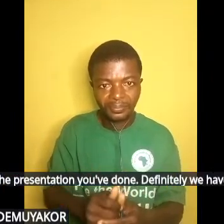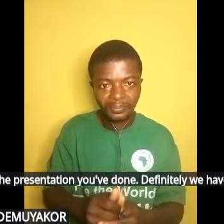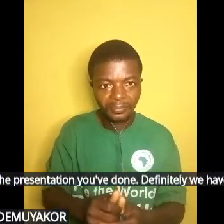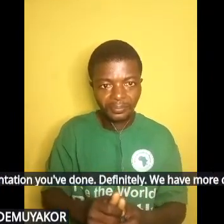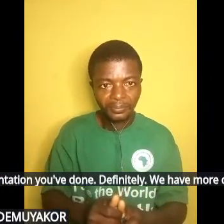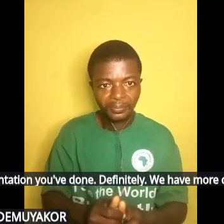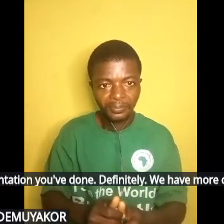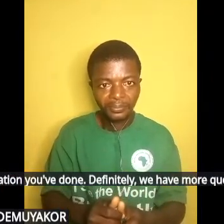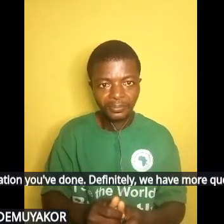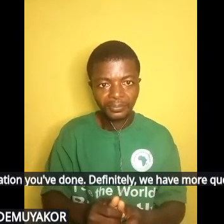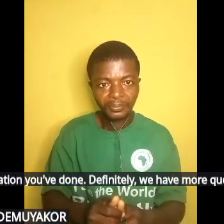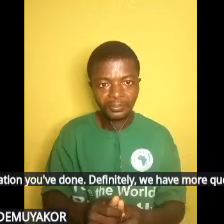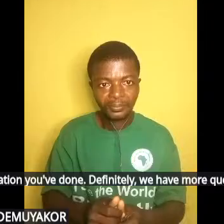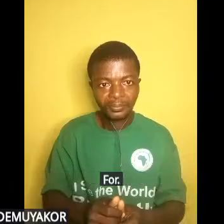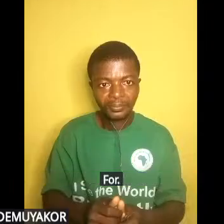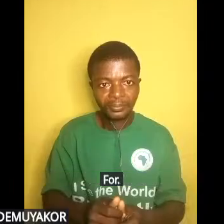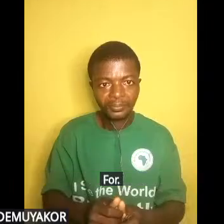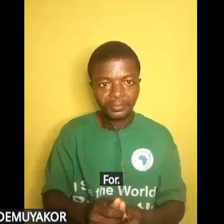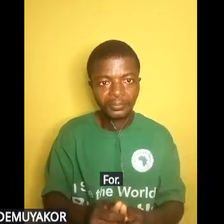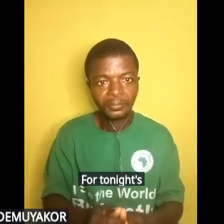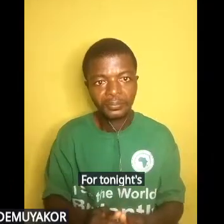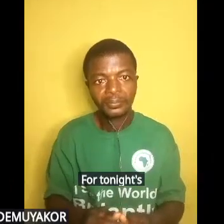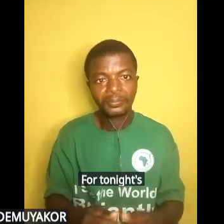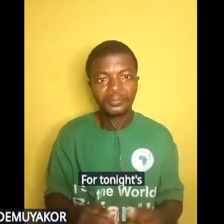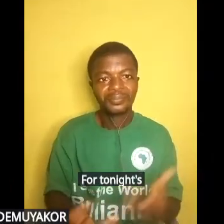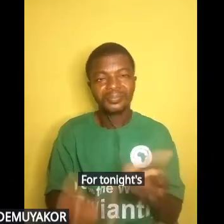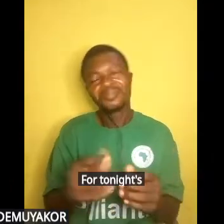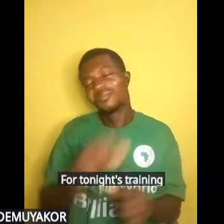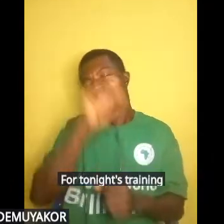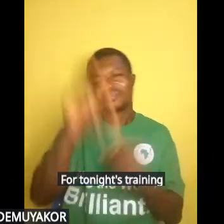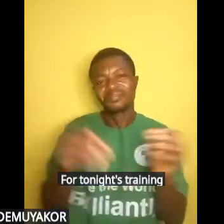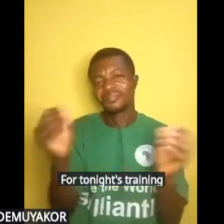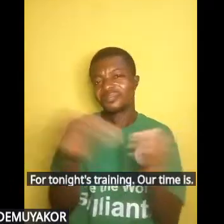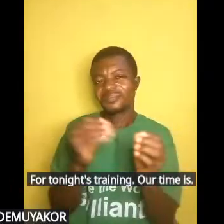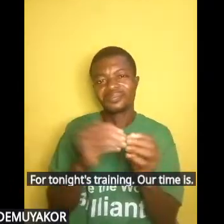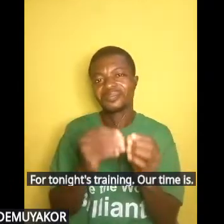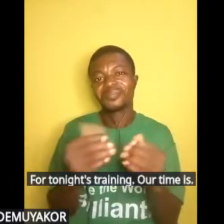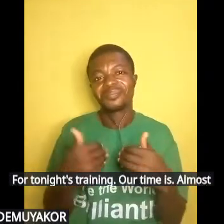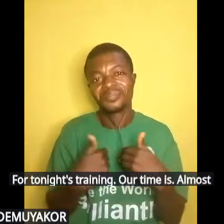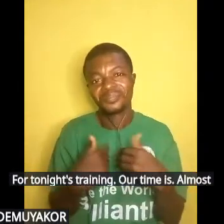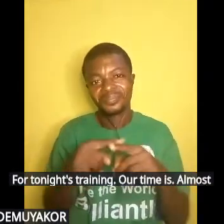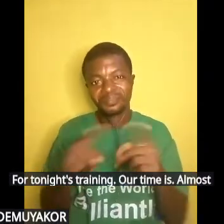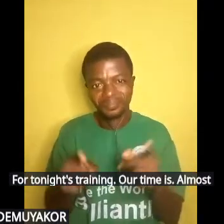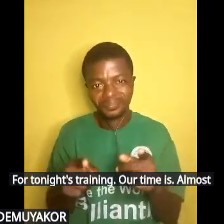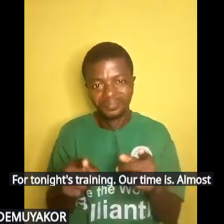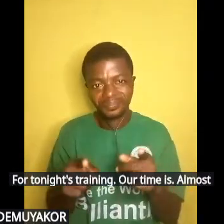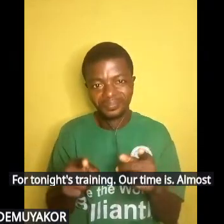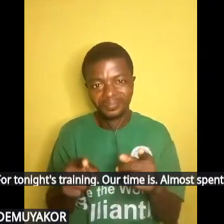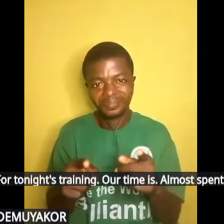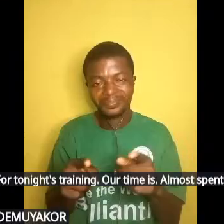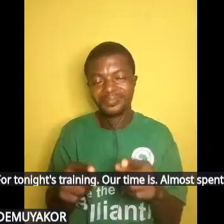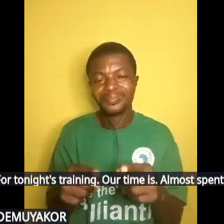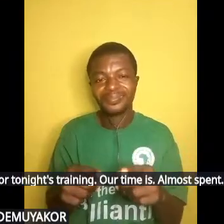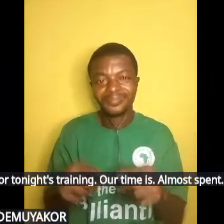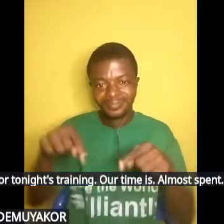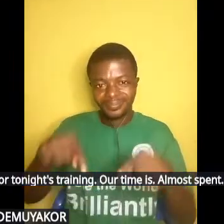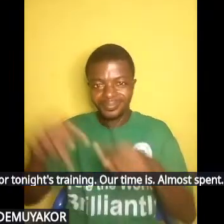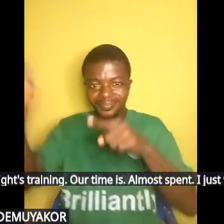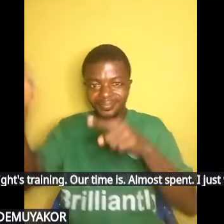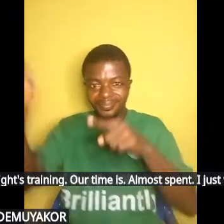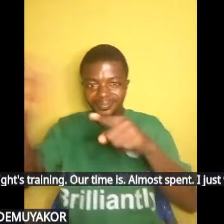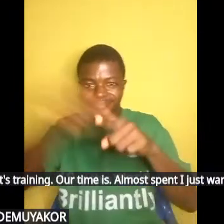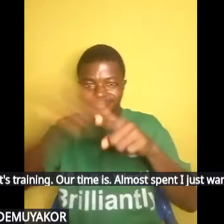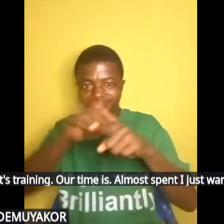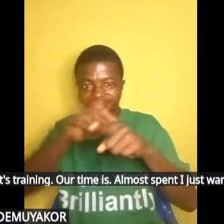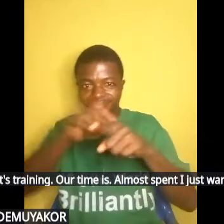questions, but for tonight's training, our time is almost spent. I just wanted to say thank